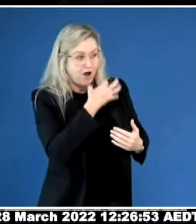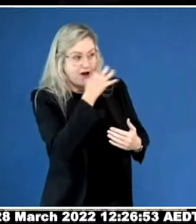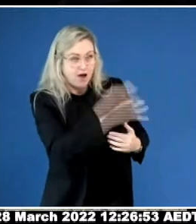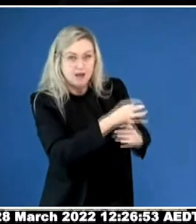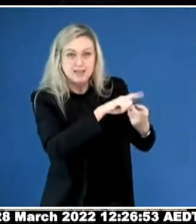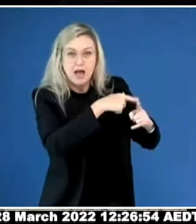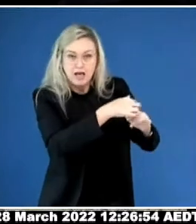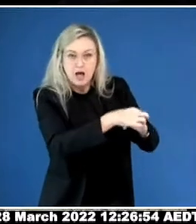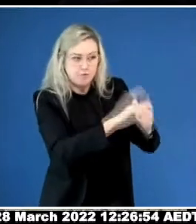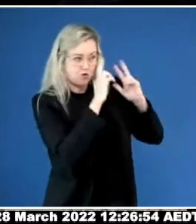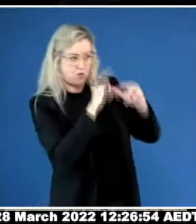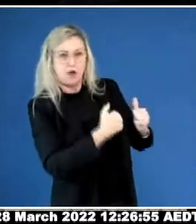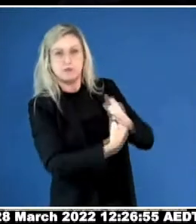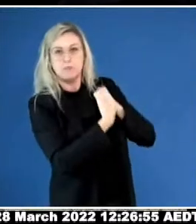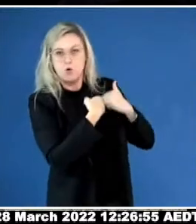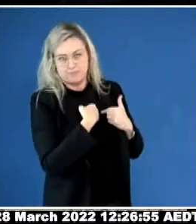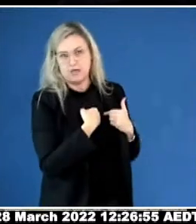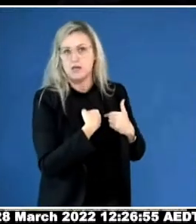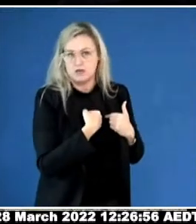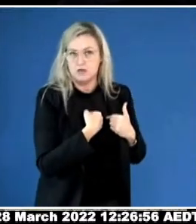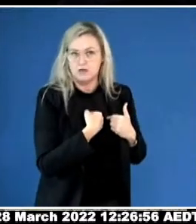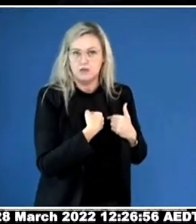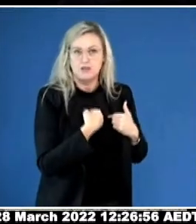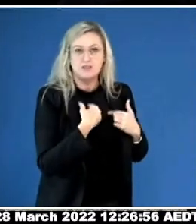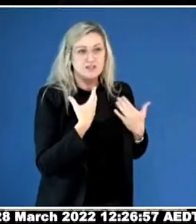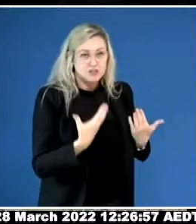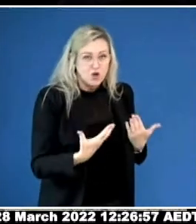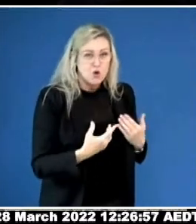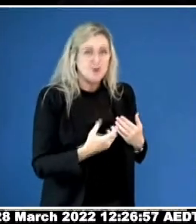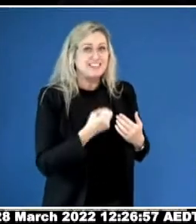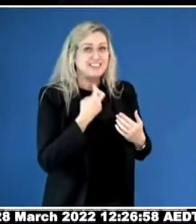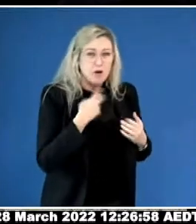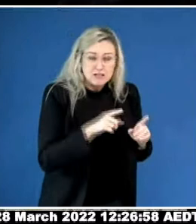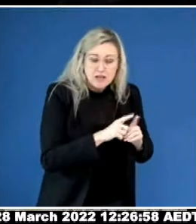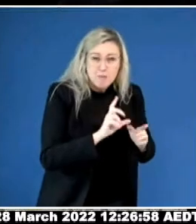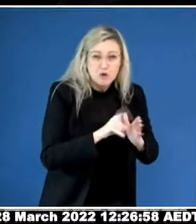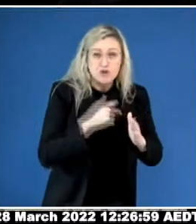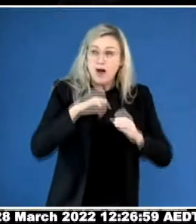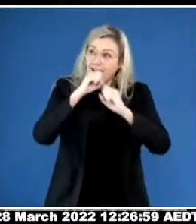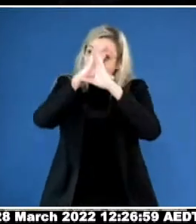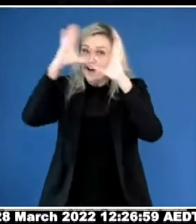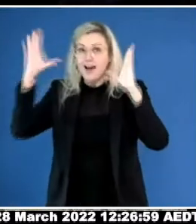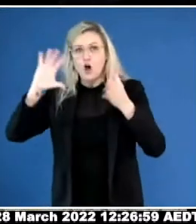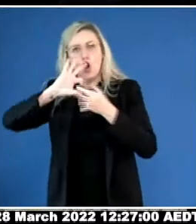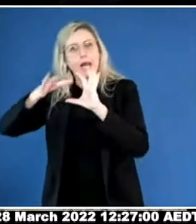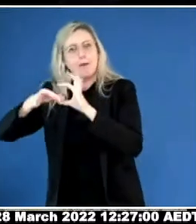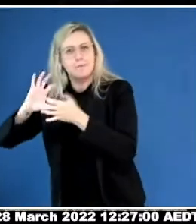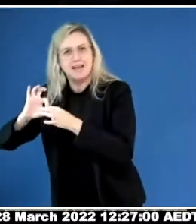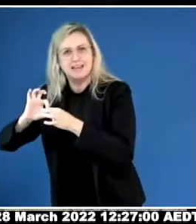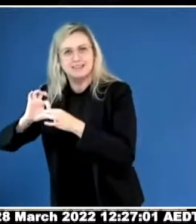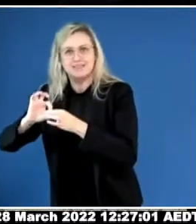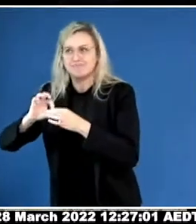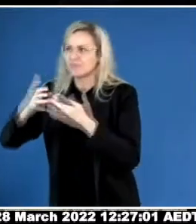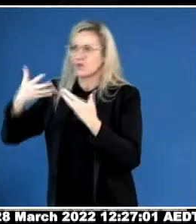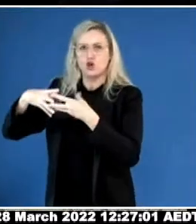And it was a difficult time. I'd lost a dream. I also lost that safety network around me as well. Okay. So in